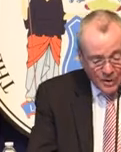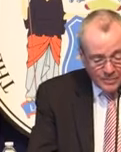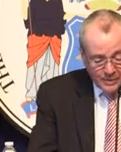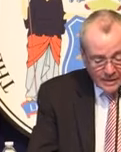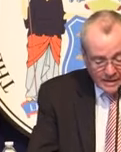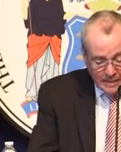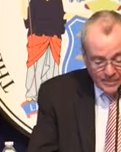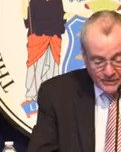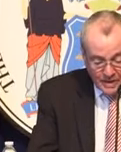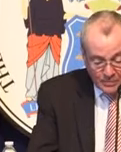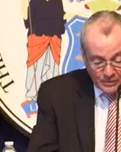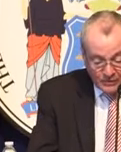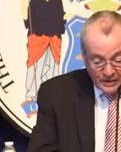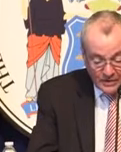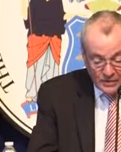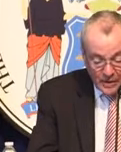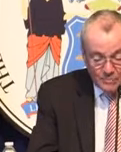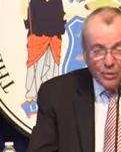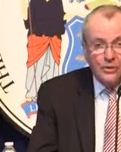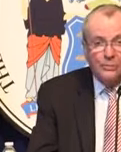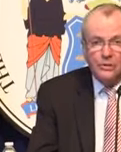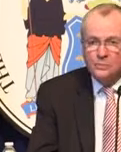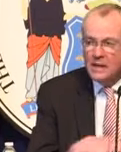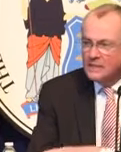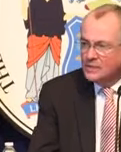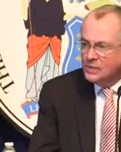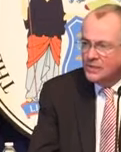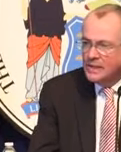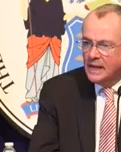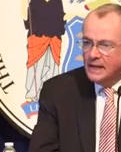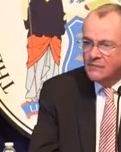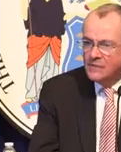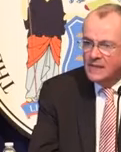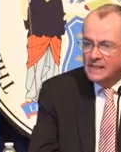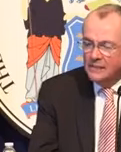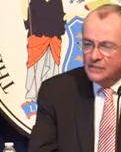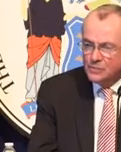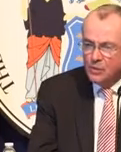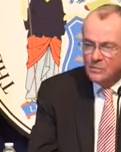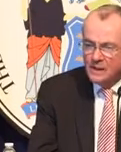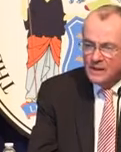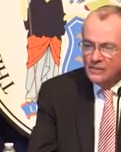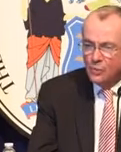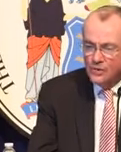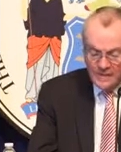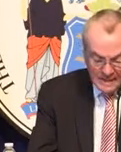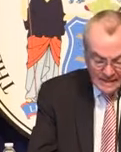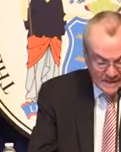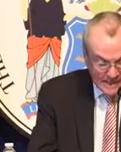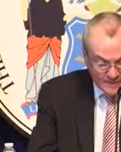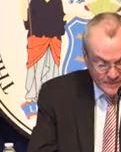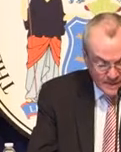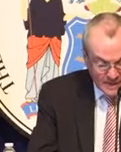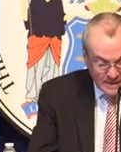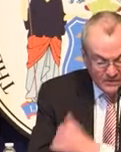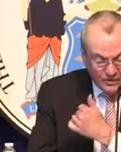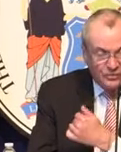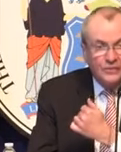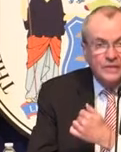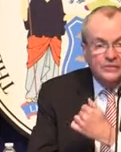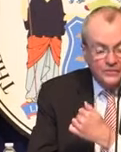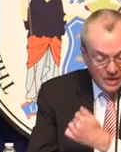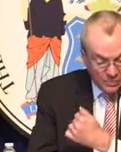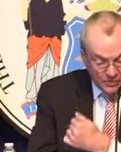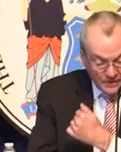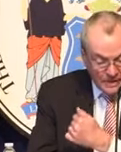I do want to put a couple of numbers into a broader perspective, and Judy and I have hit this point, but I think it's worth hitting again.